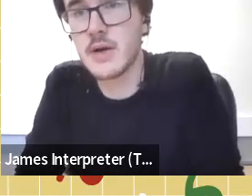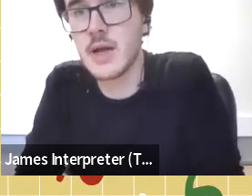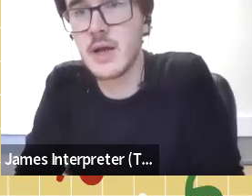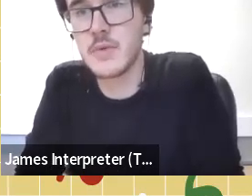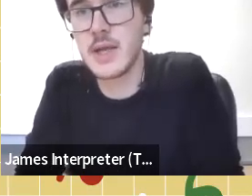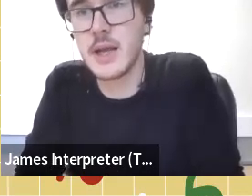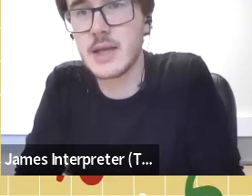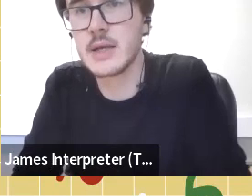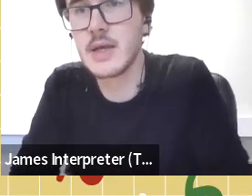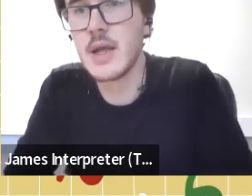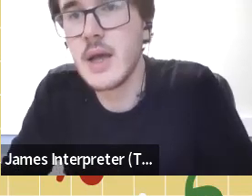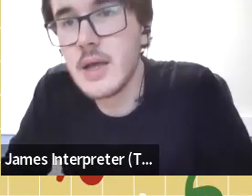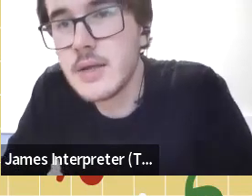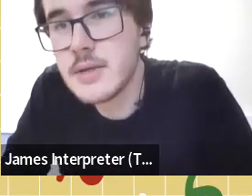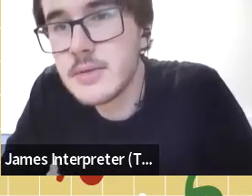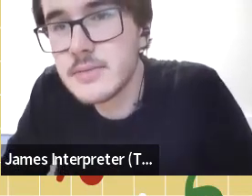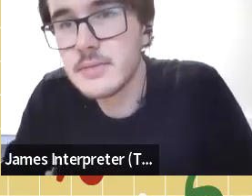work together and how we connect.